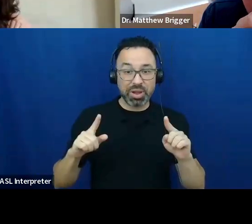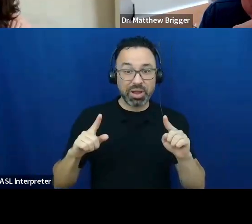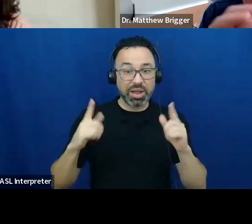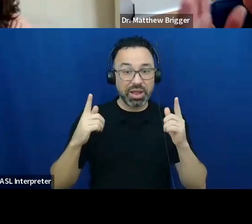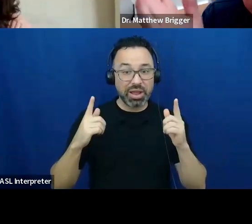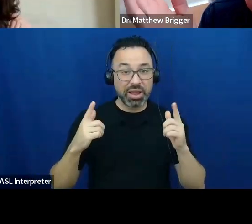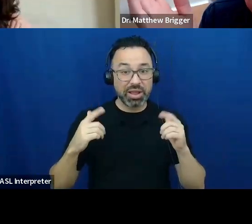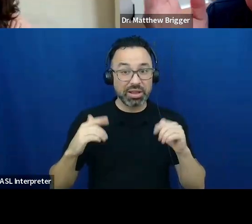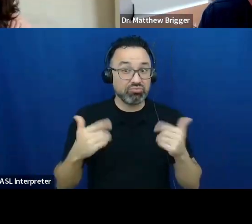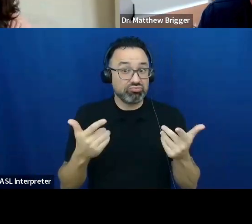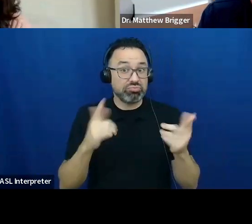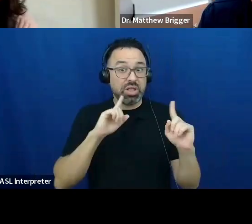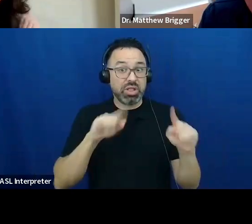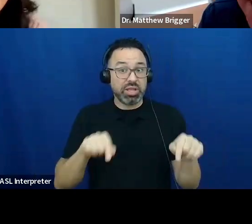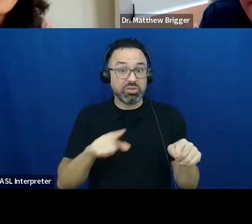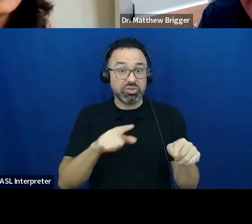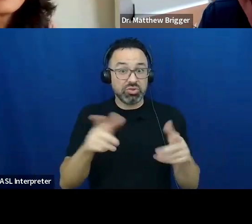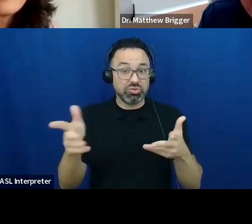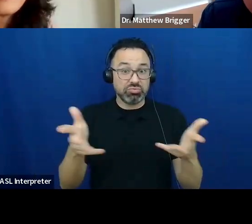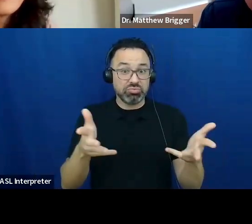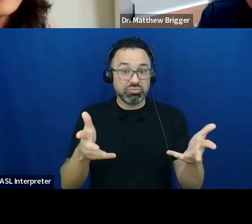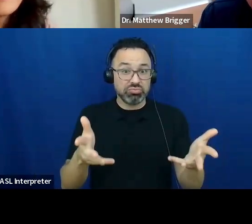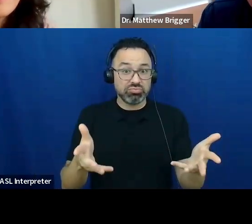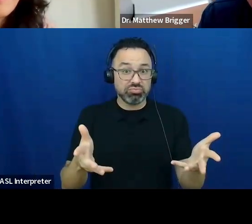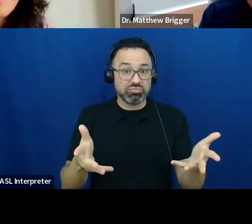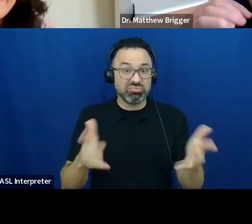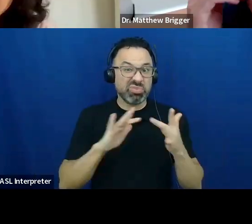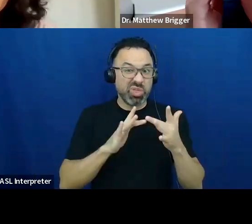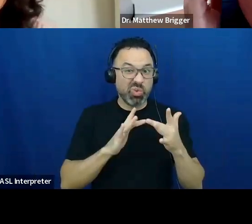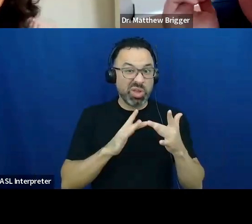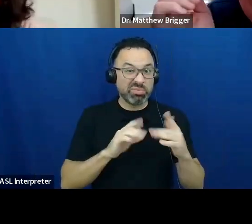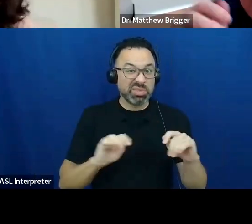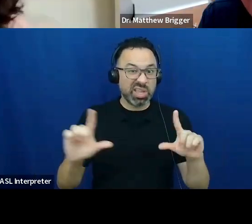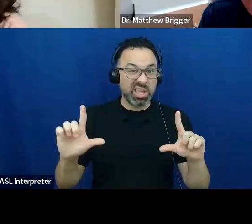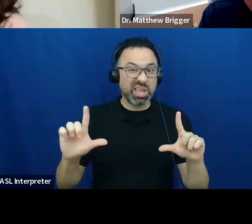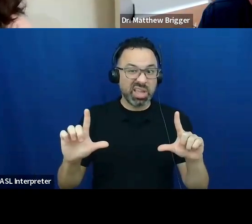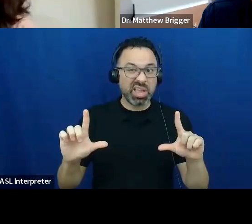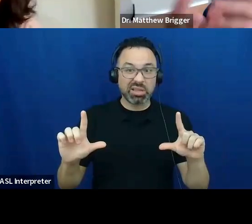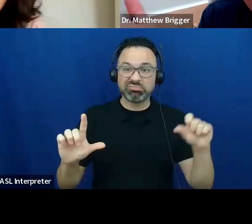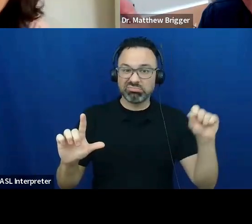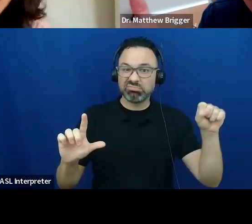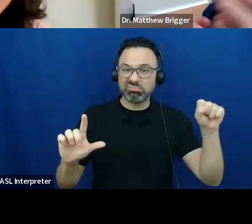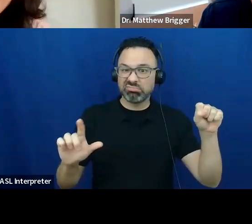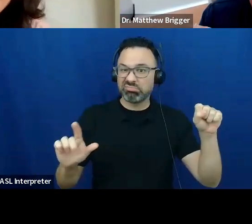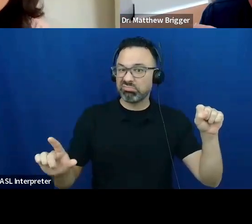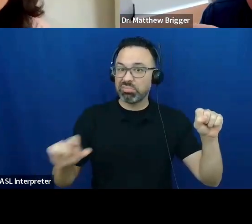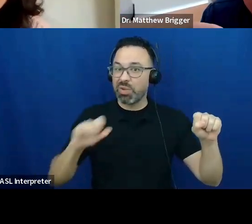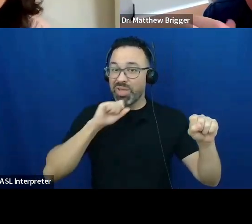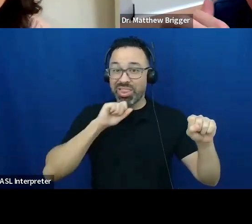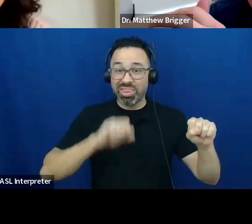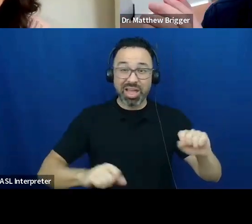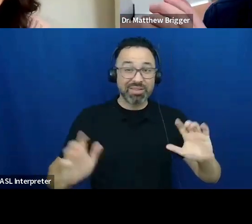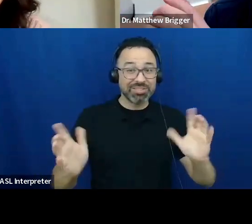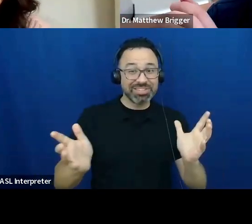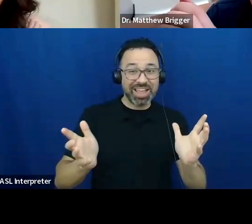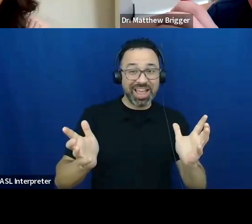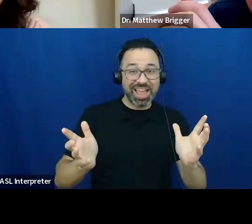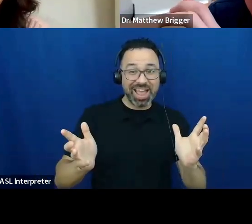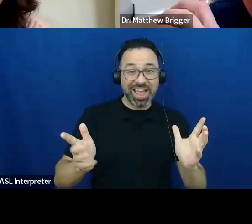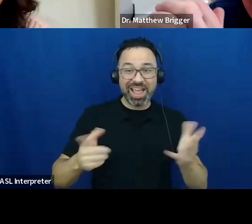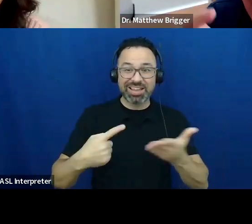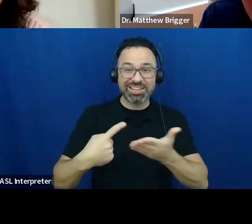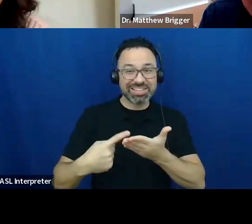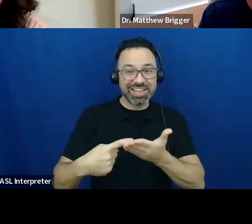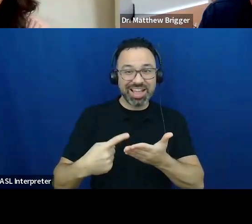guys answer it. Yeah, I think the website says it all. Yeah. We love to chat about this stuff. We always love to